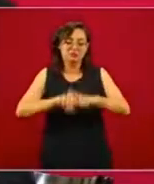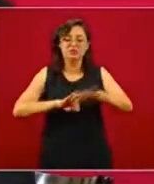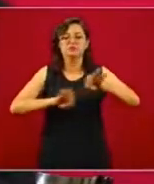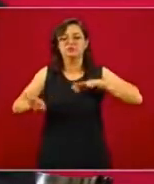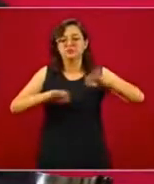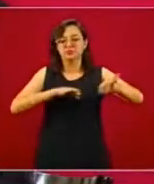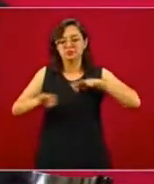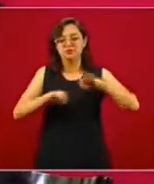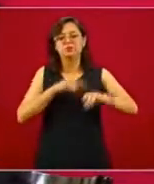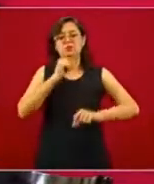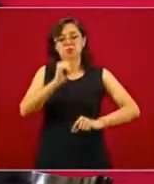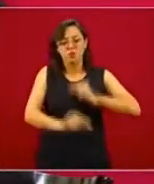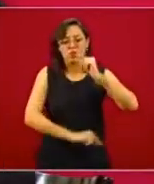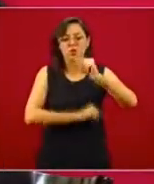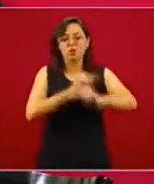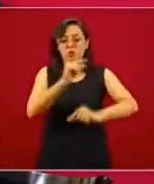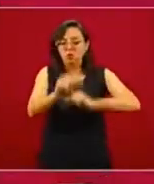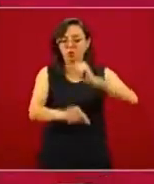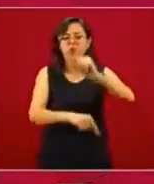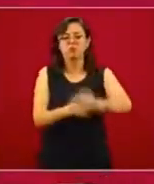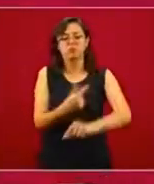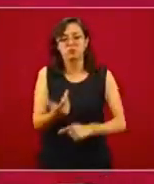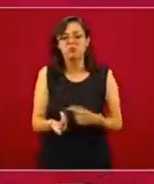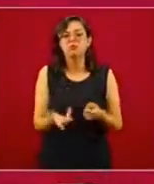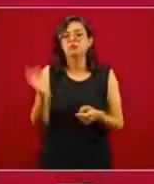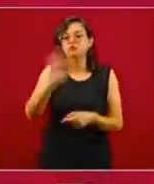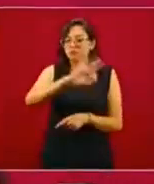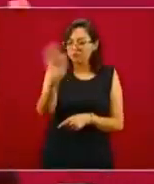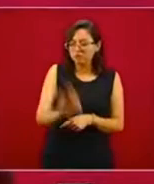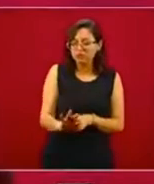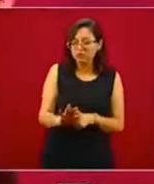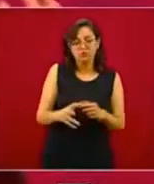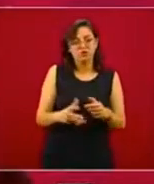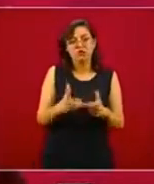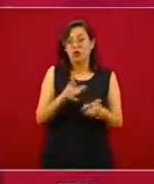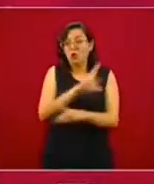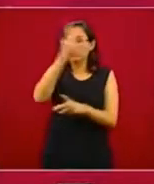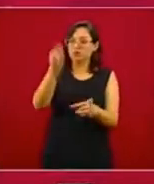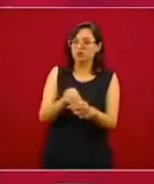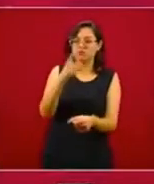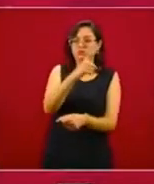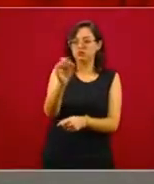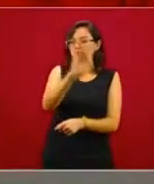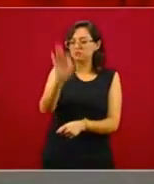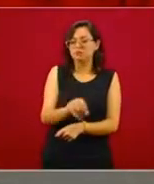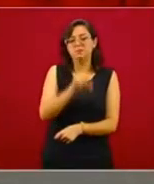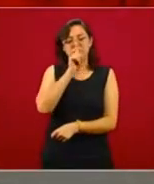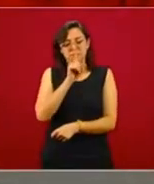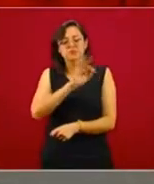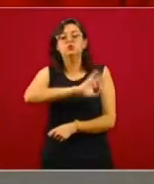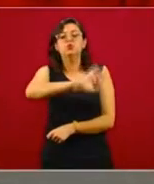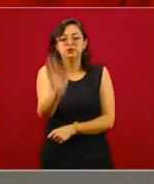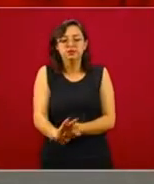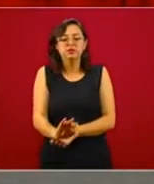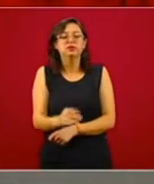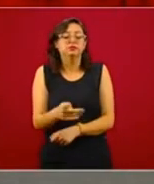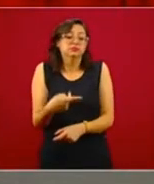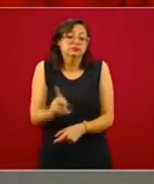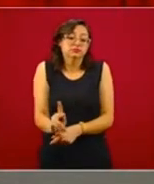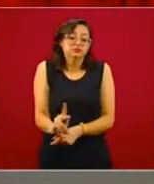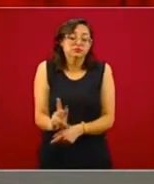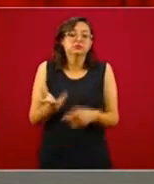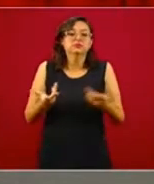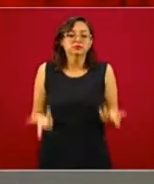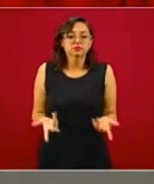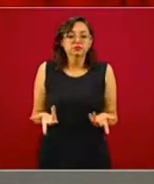of kickstarting once again in a staggered way, with only some percentage, not